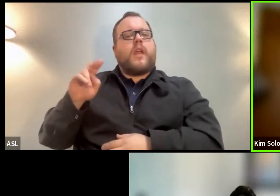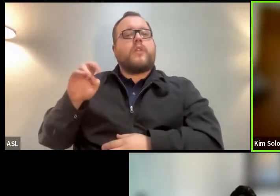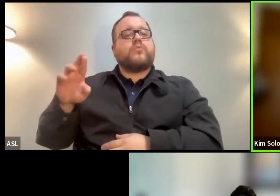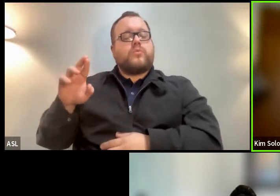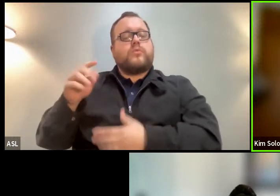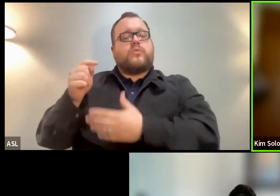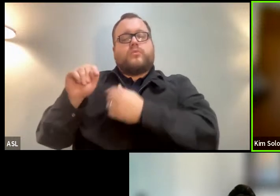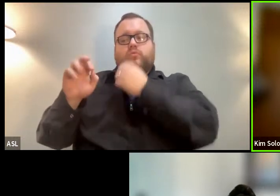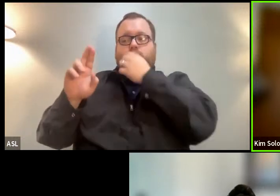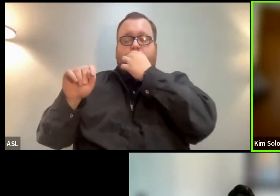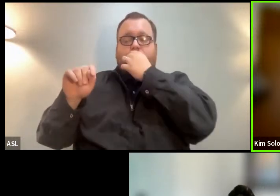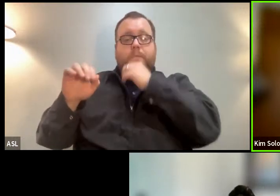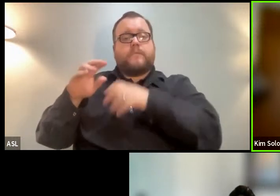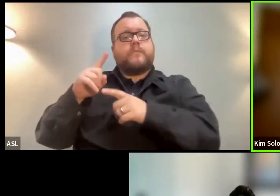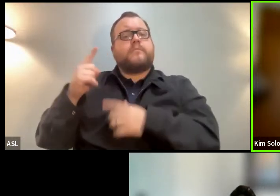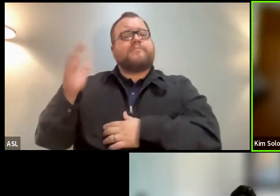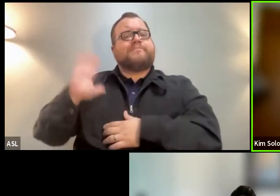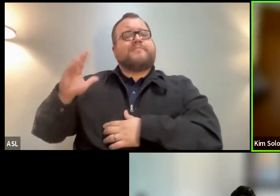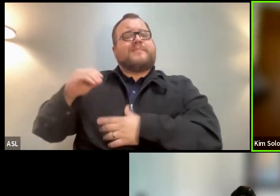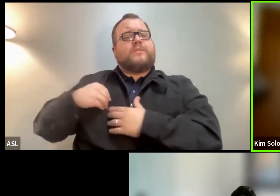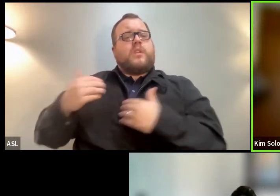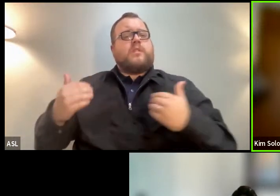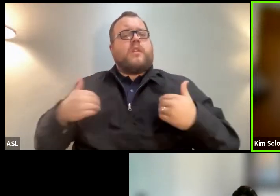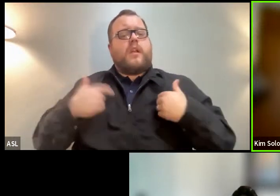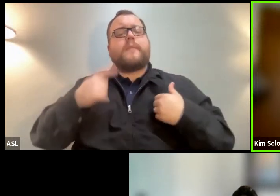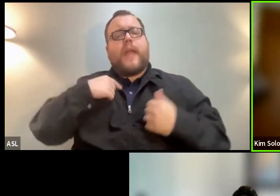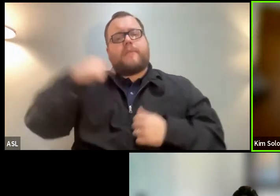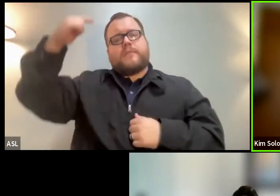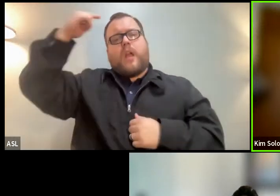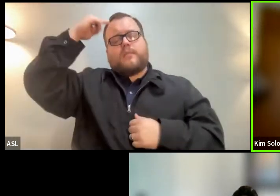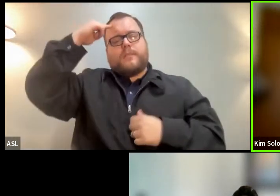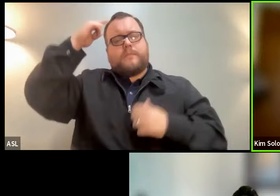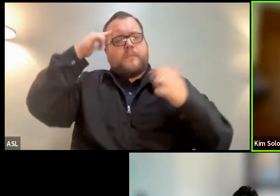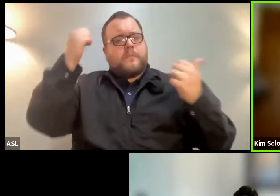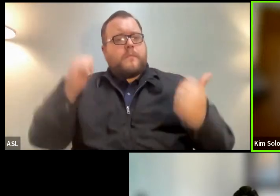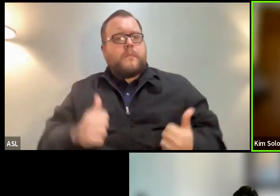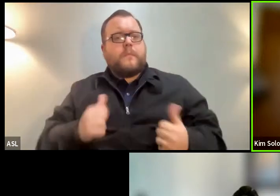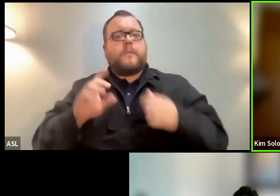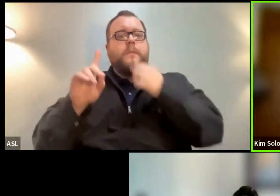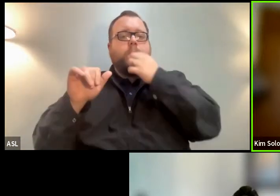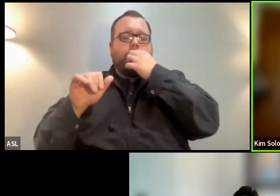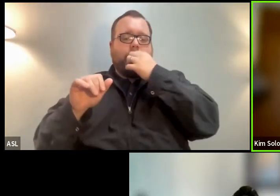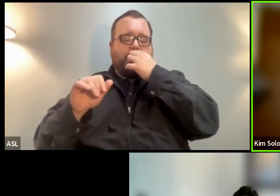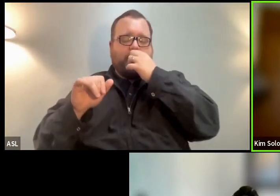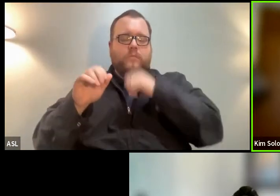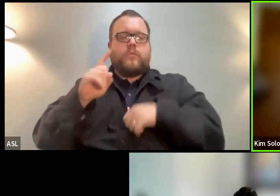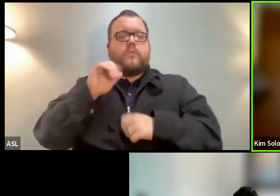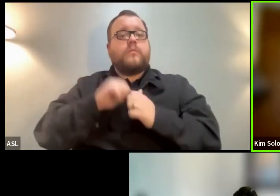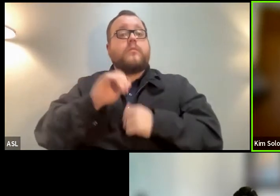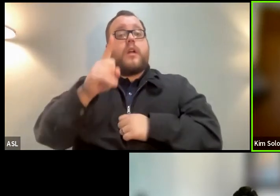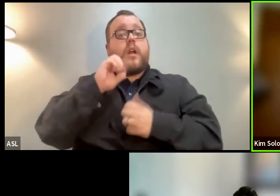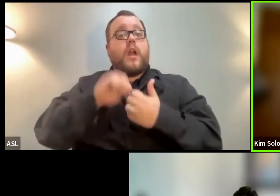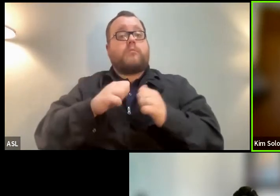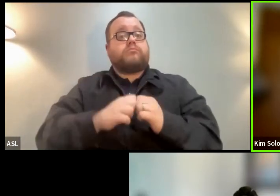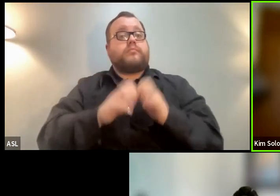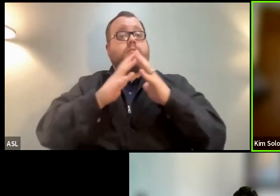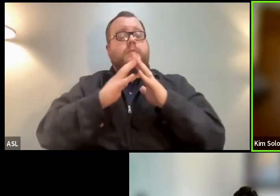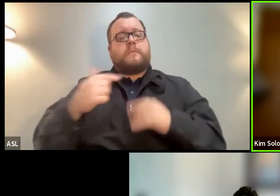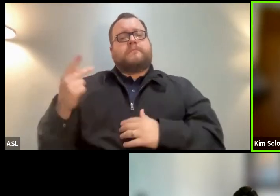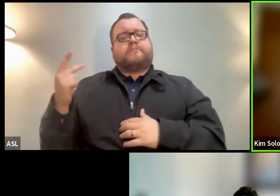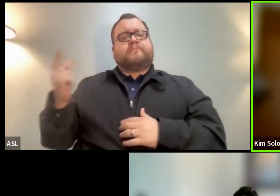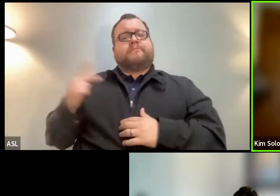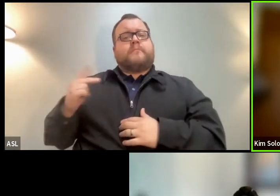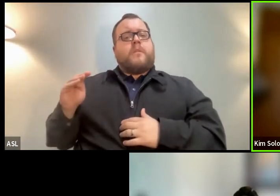are experiencing cognitive disabilities. And I'll be honest, the way we started it is Maureen and I said, you know what, we do